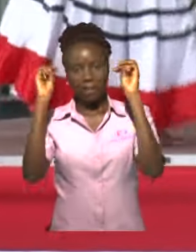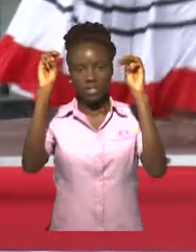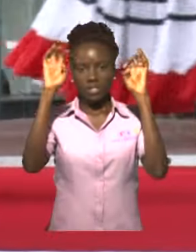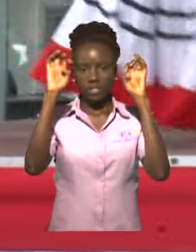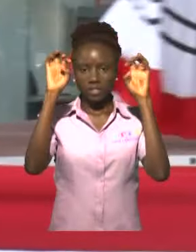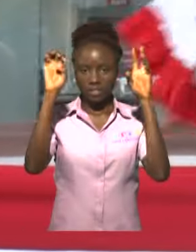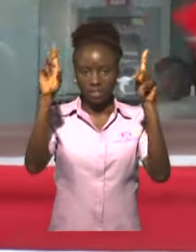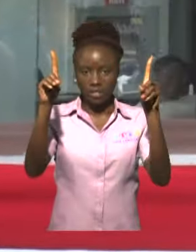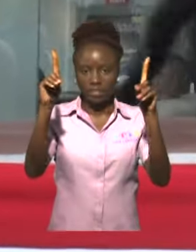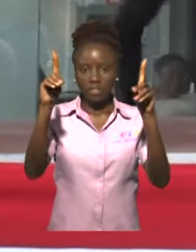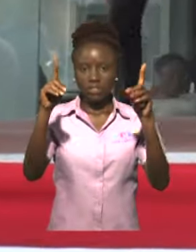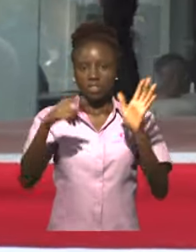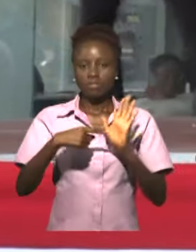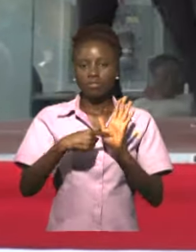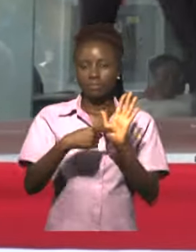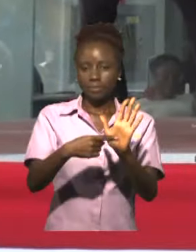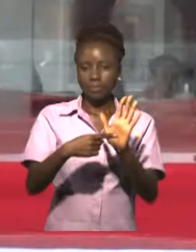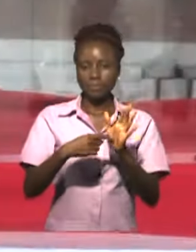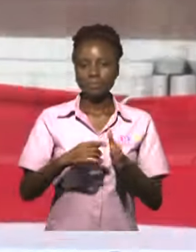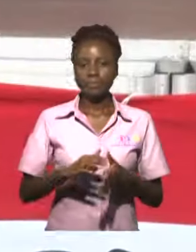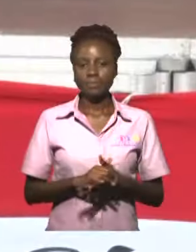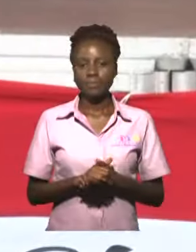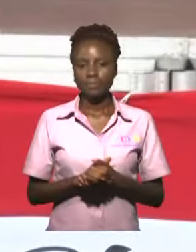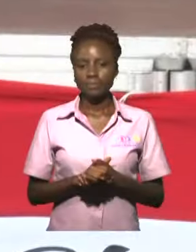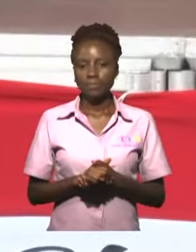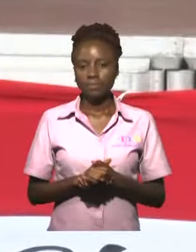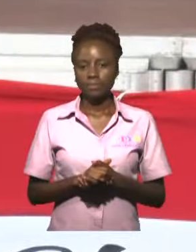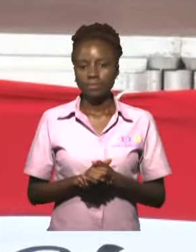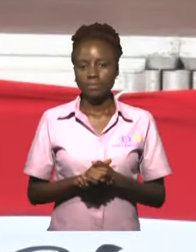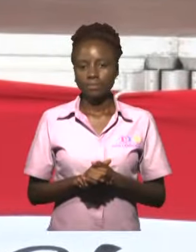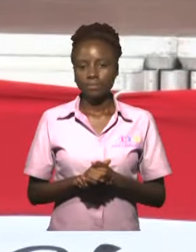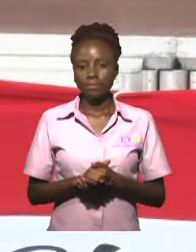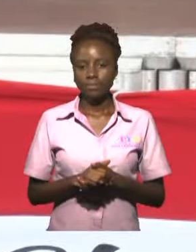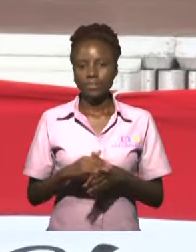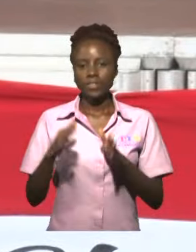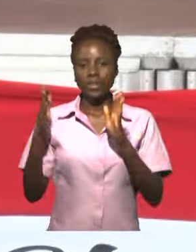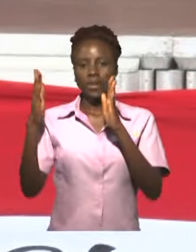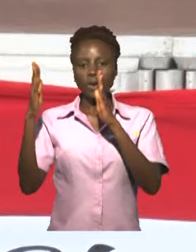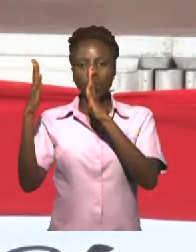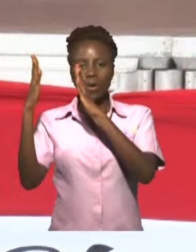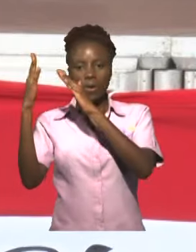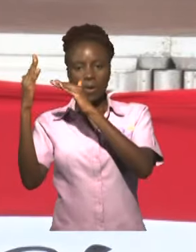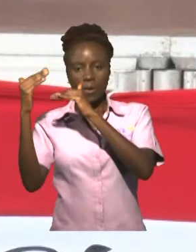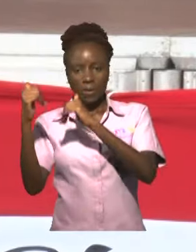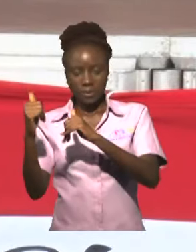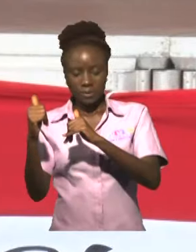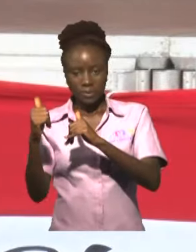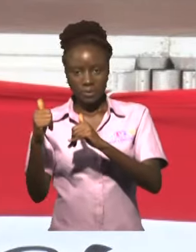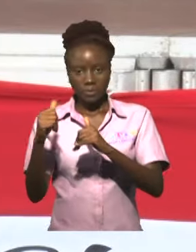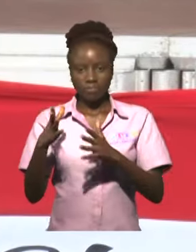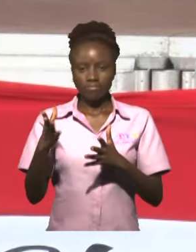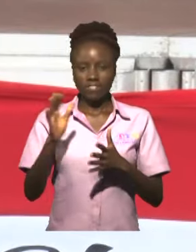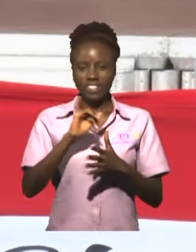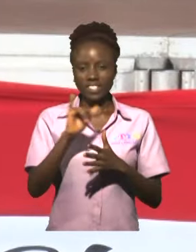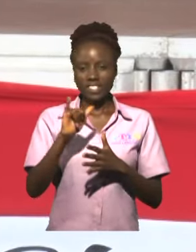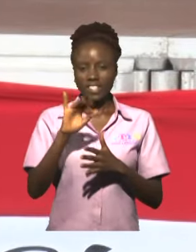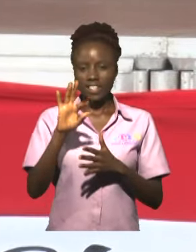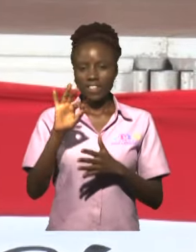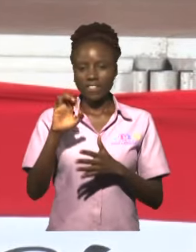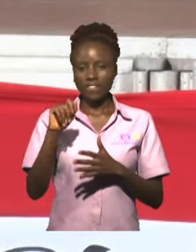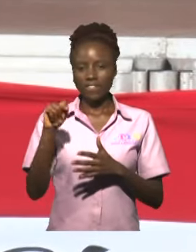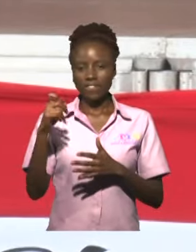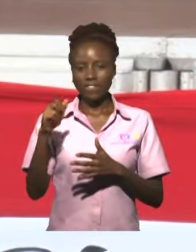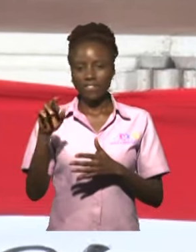Education was quick to point out. Hope is a thing with feathers that perches within the soul.